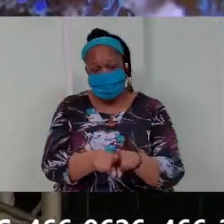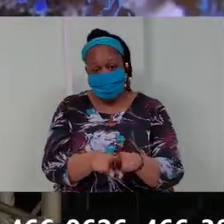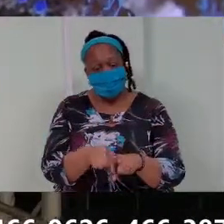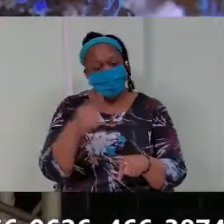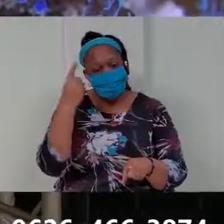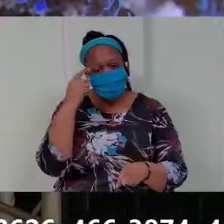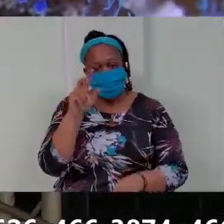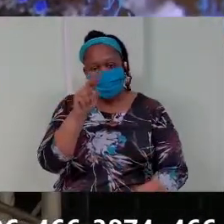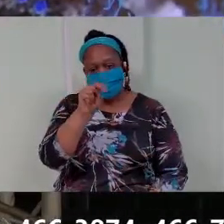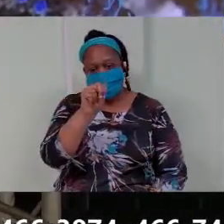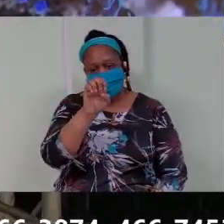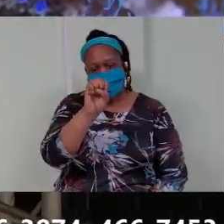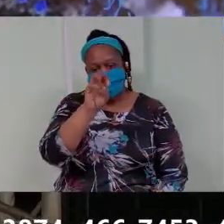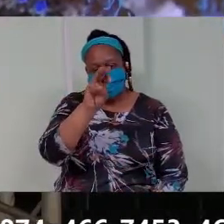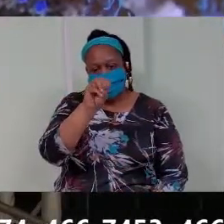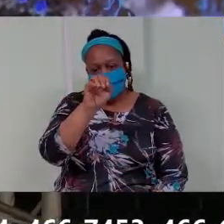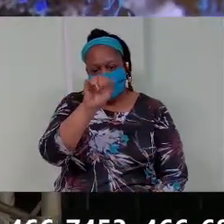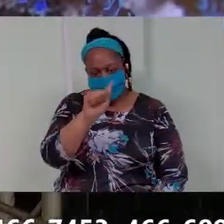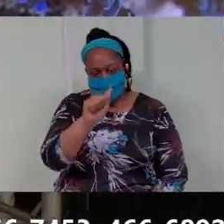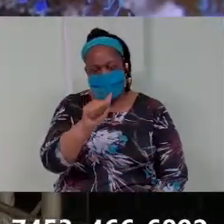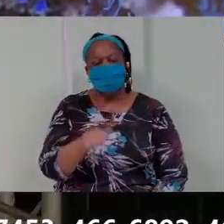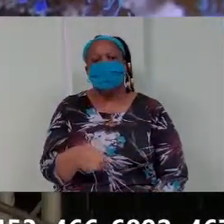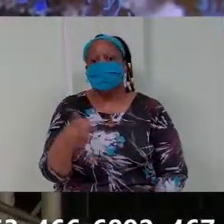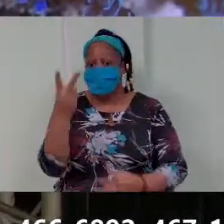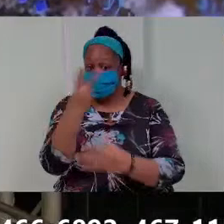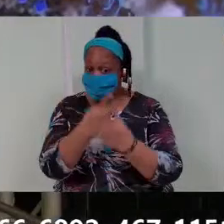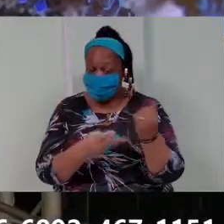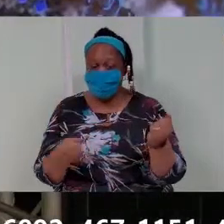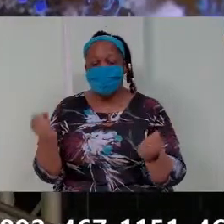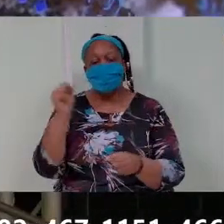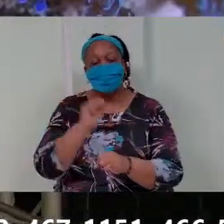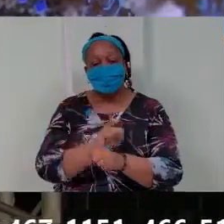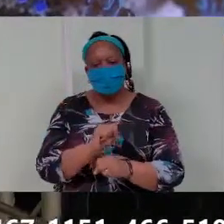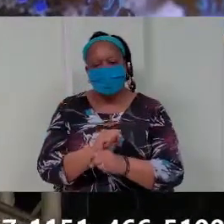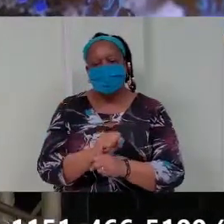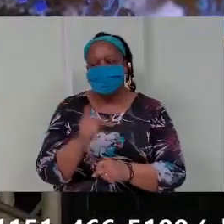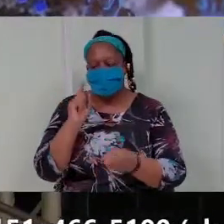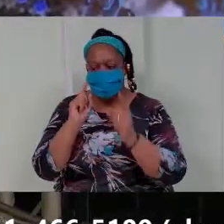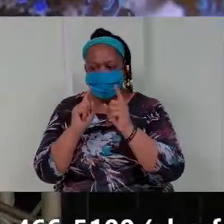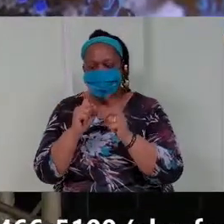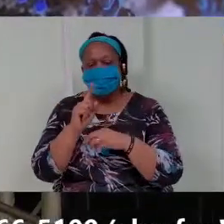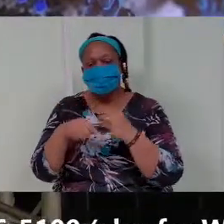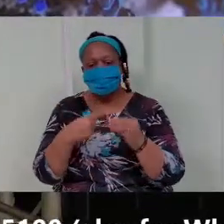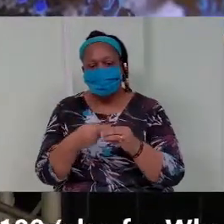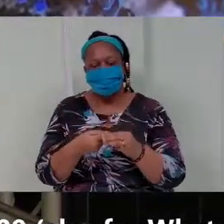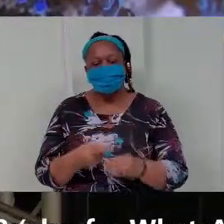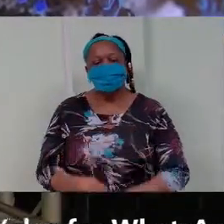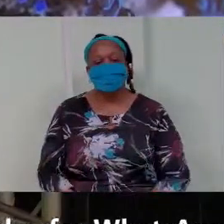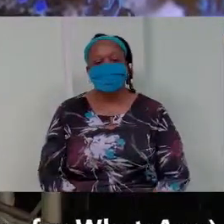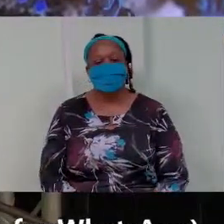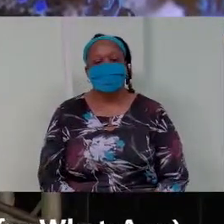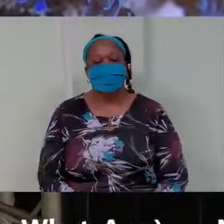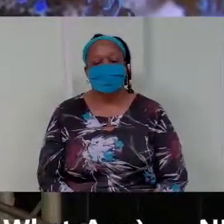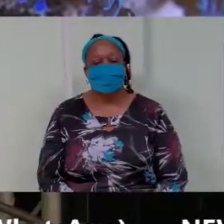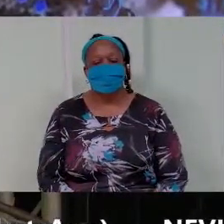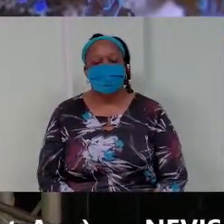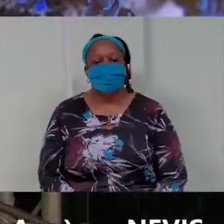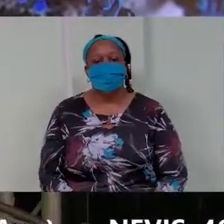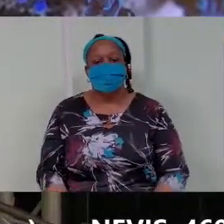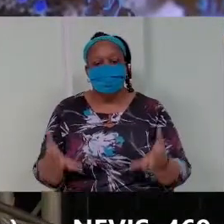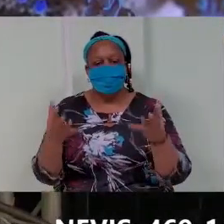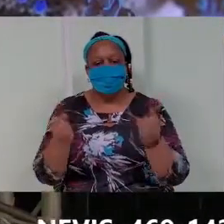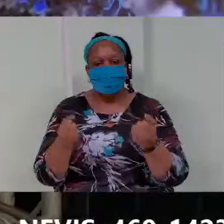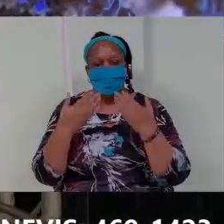Disaster Coordinator, so we have him as well giving hurricane tips and so on. We thank the